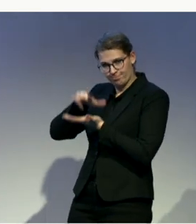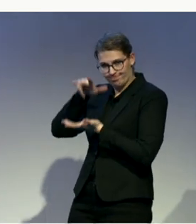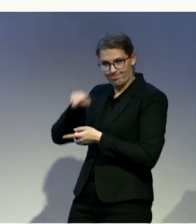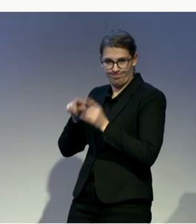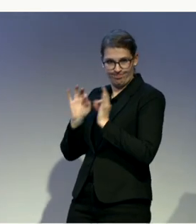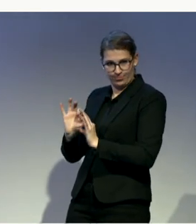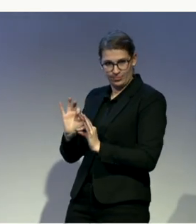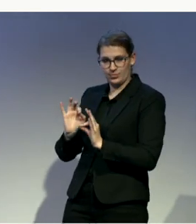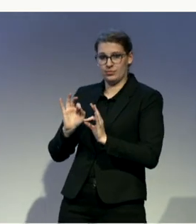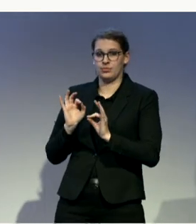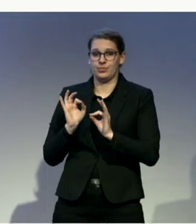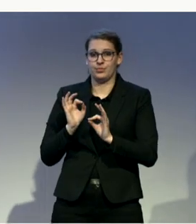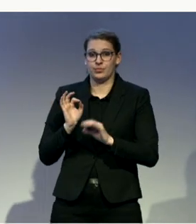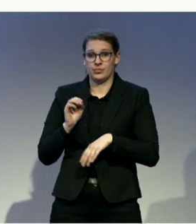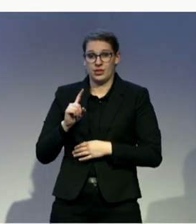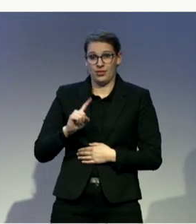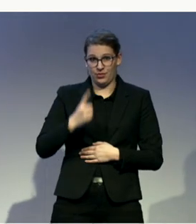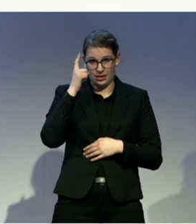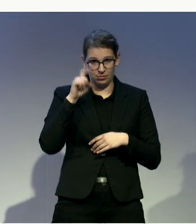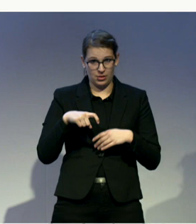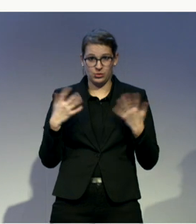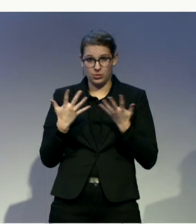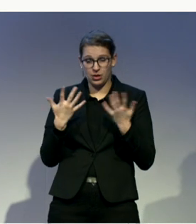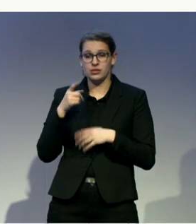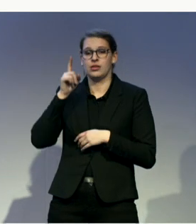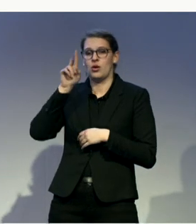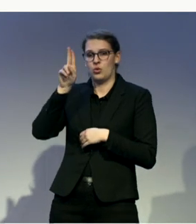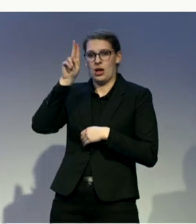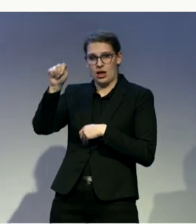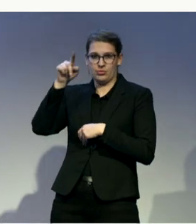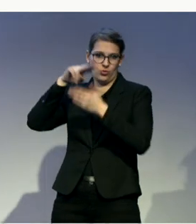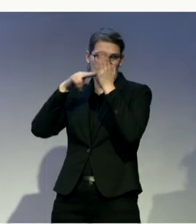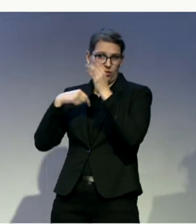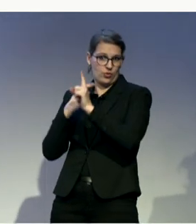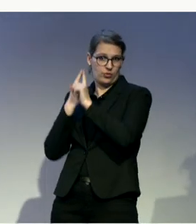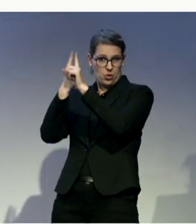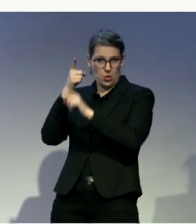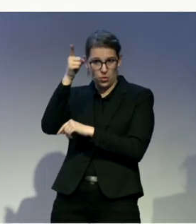line with UN Convention, it needs to be in line with domestic